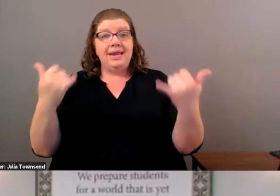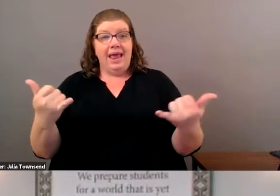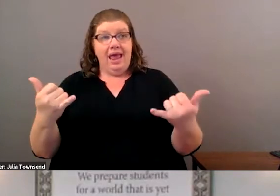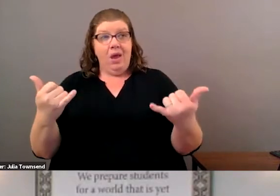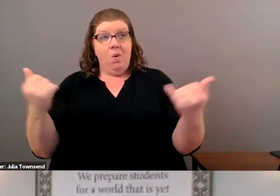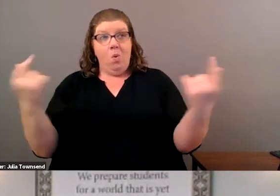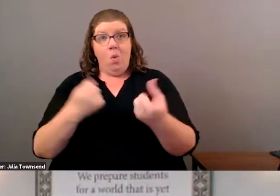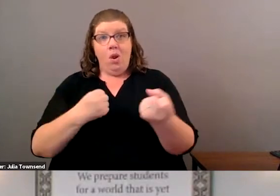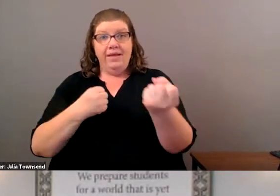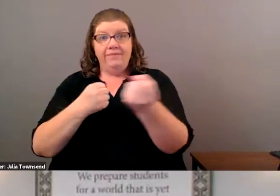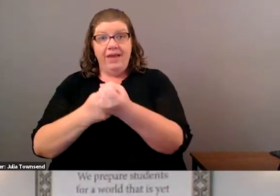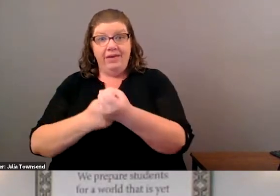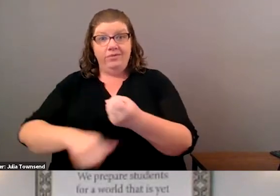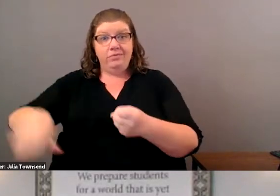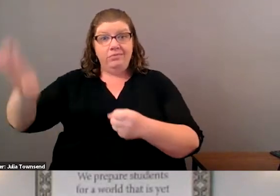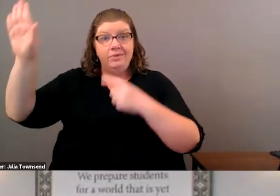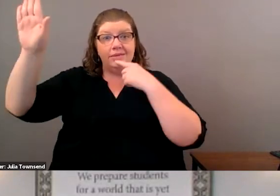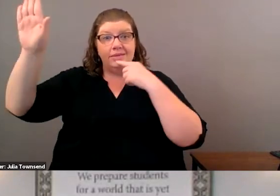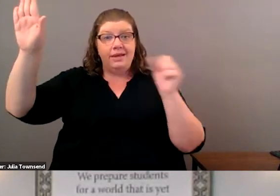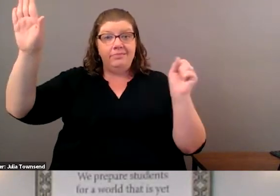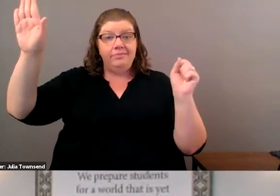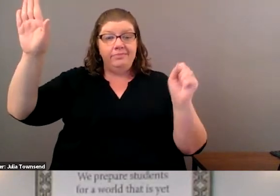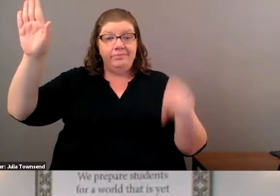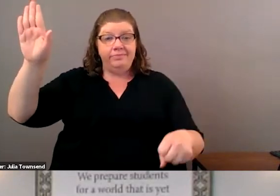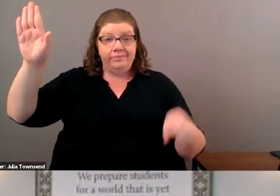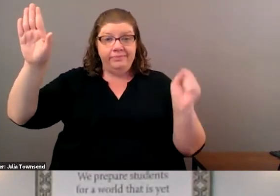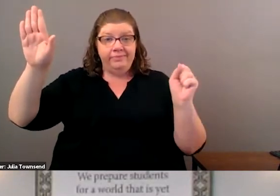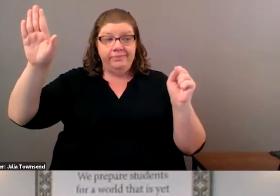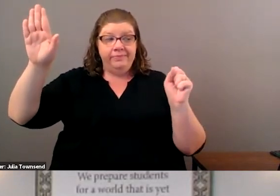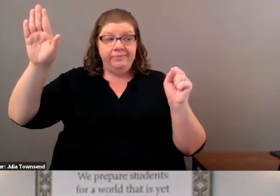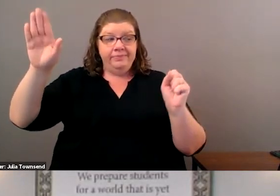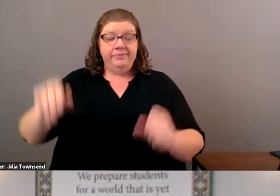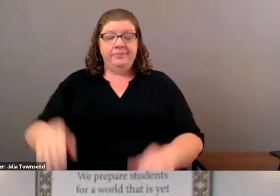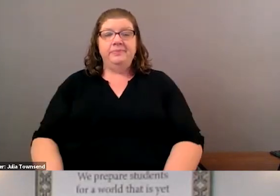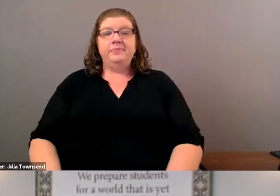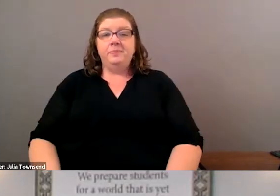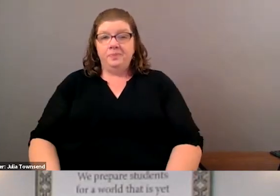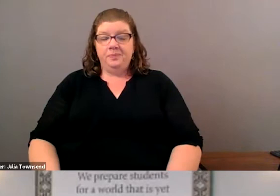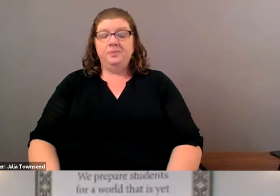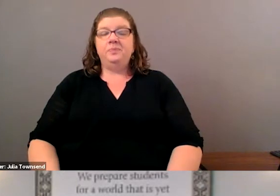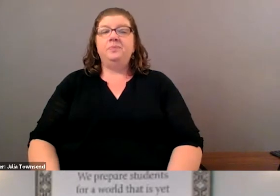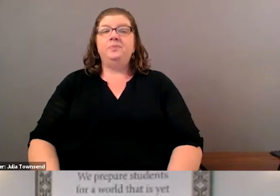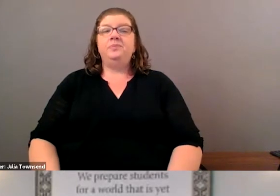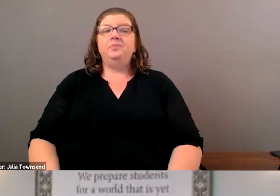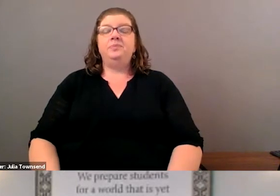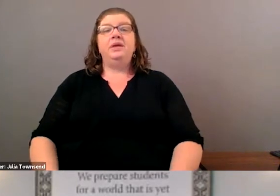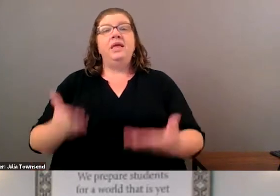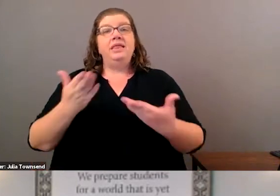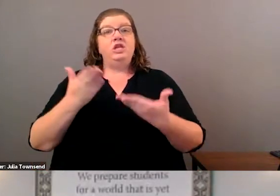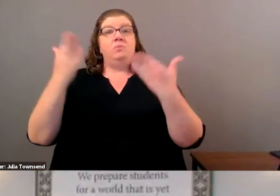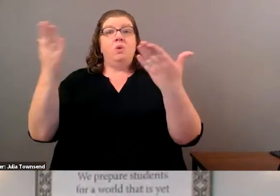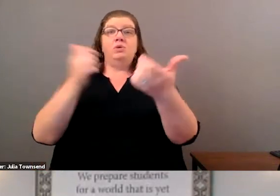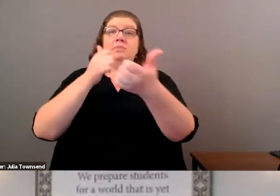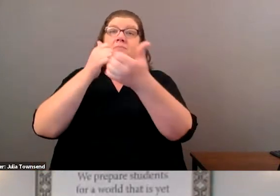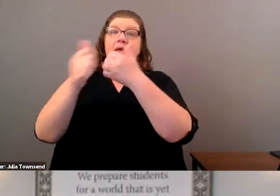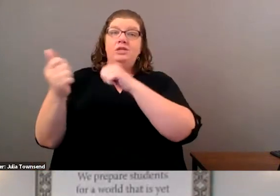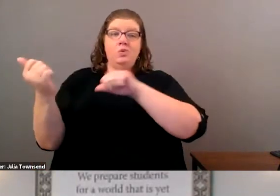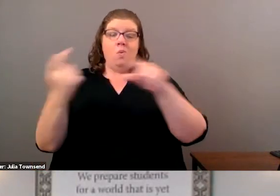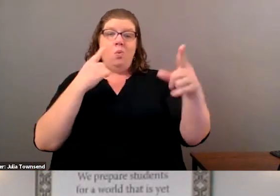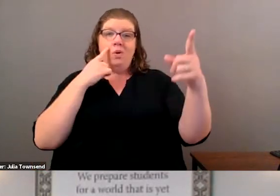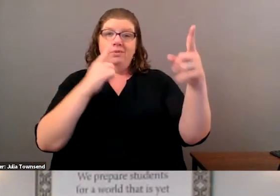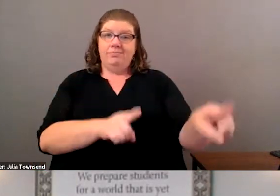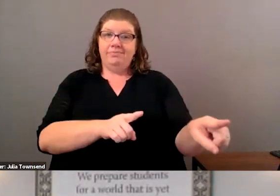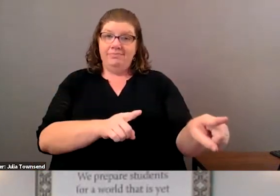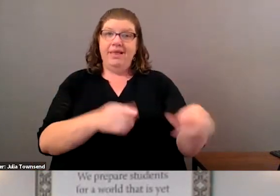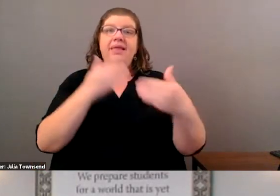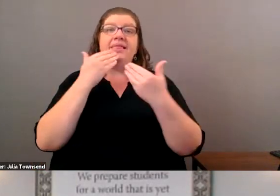favor, board members, please signify by raising your hand and saying aye. Aye. Aye. Aye. This motion passes unanimously.